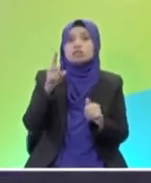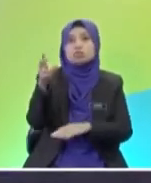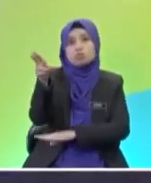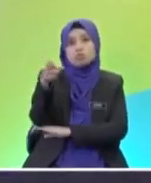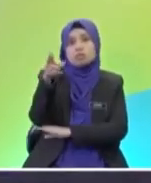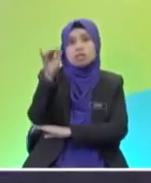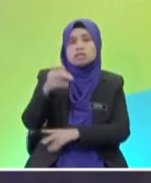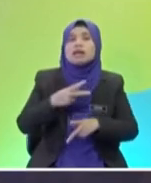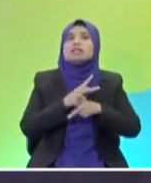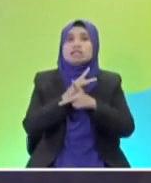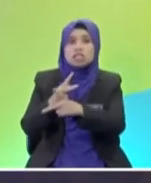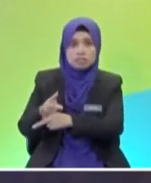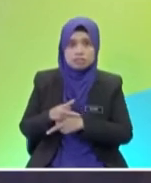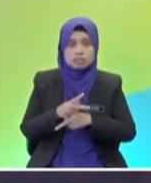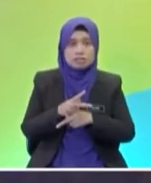and nearby here we have